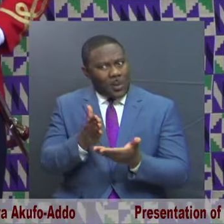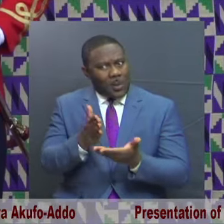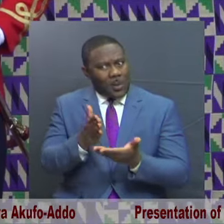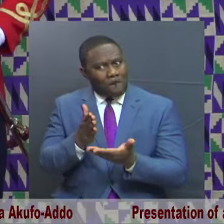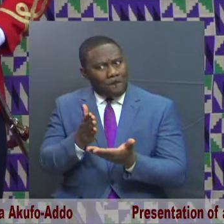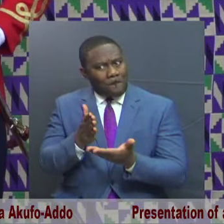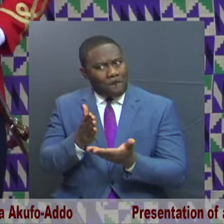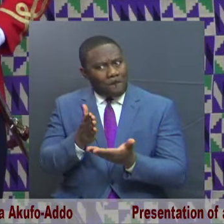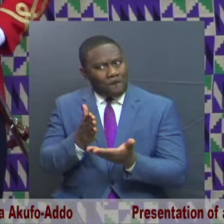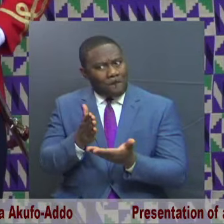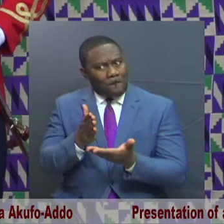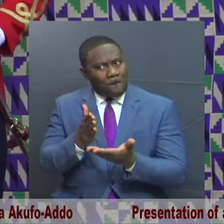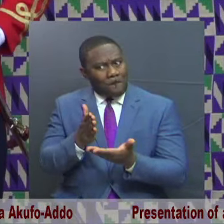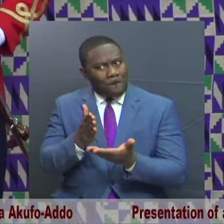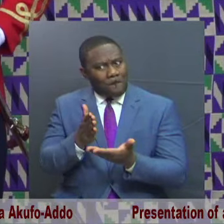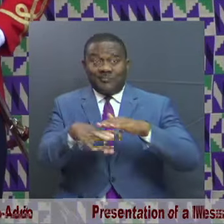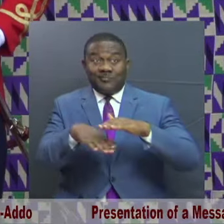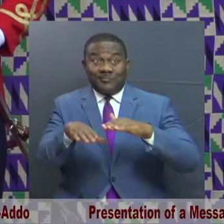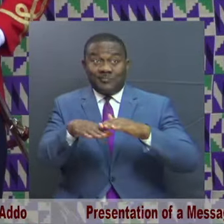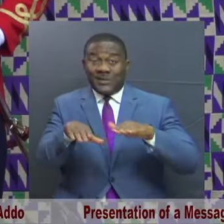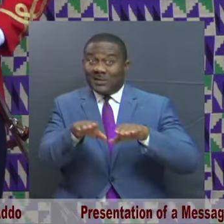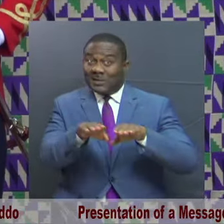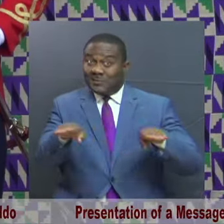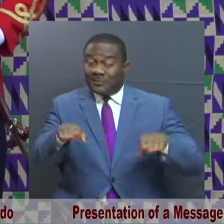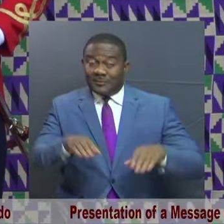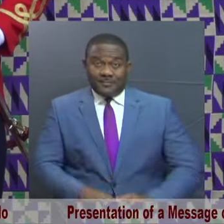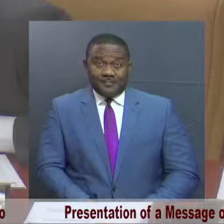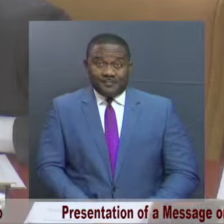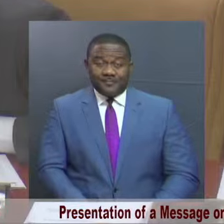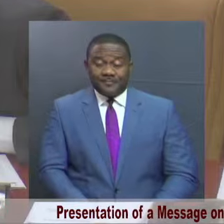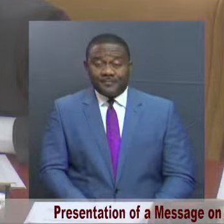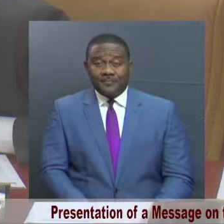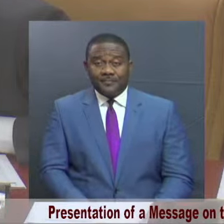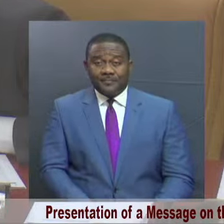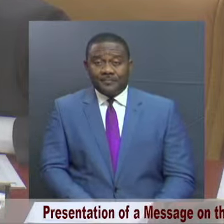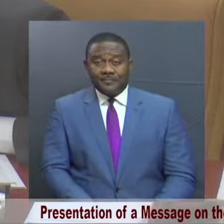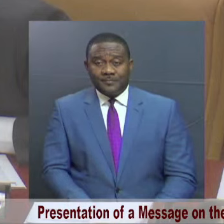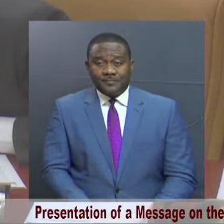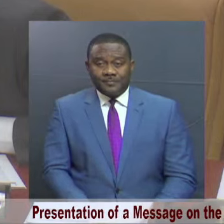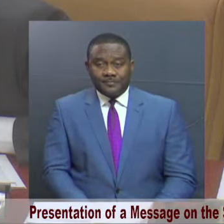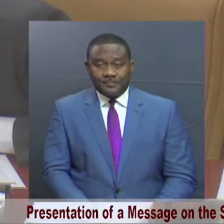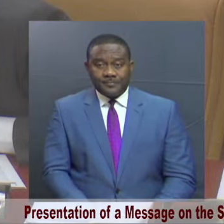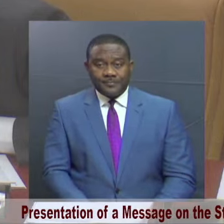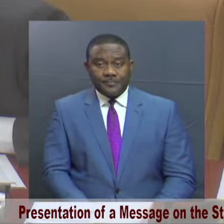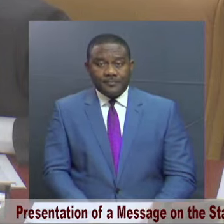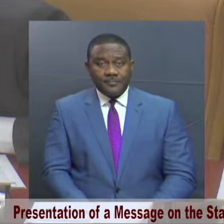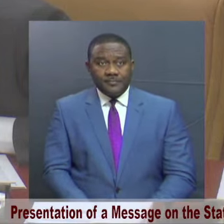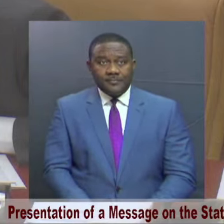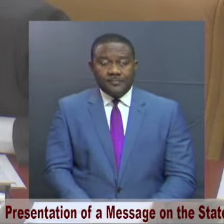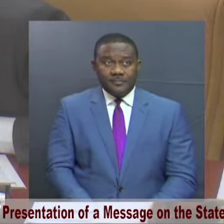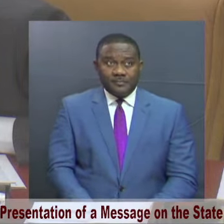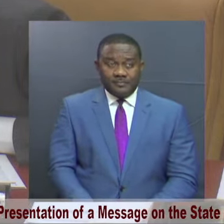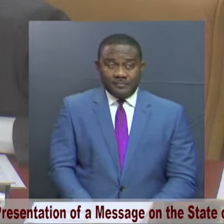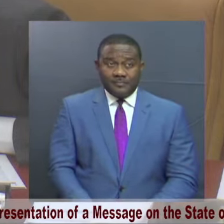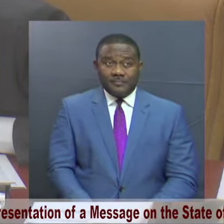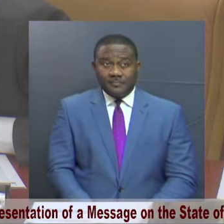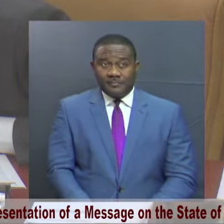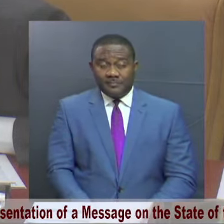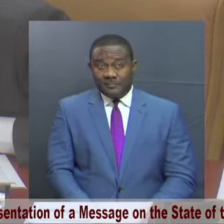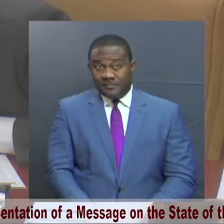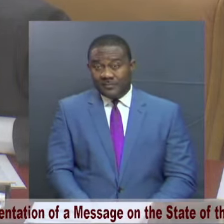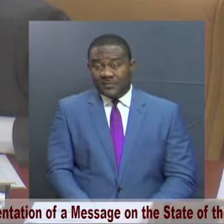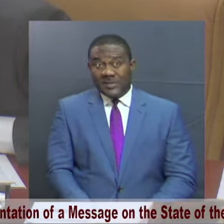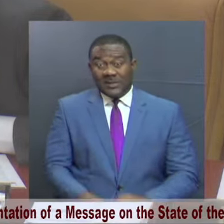education at the basic level the focus of the comprehensive reforms within